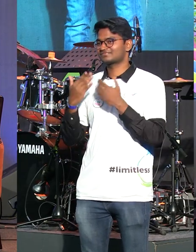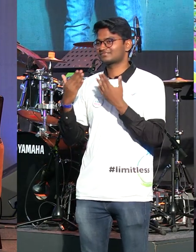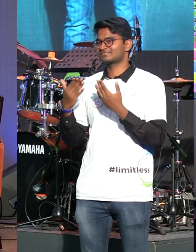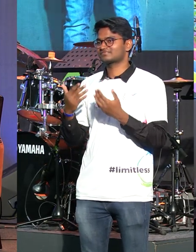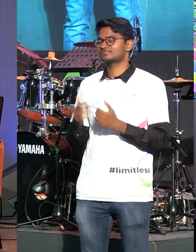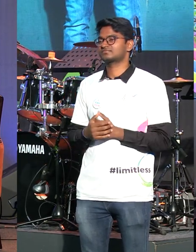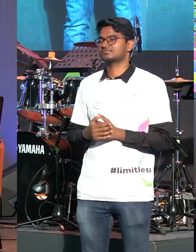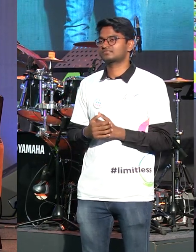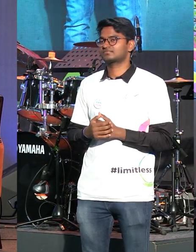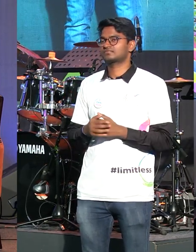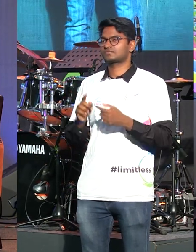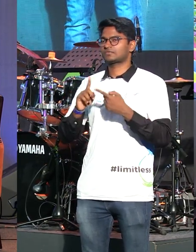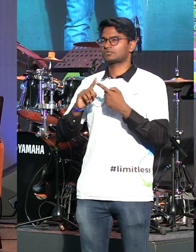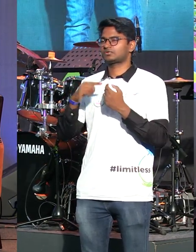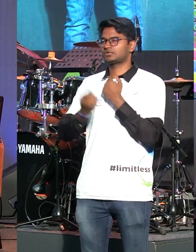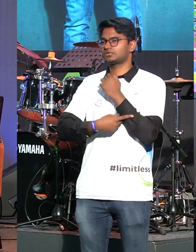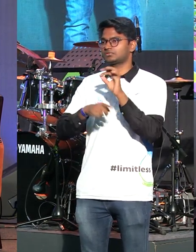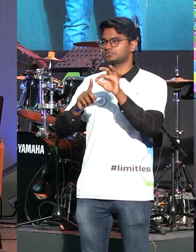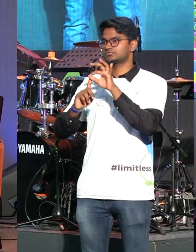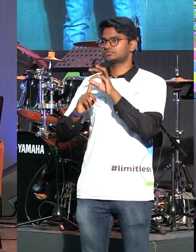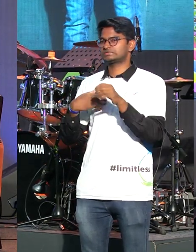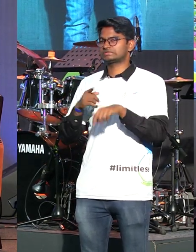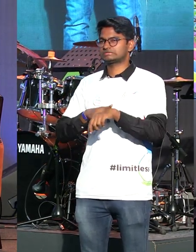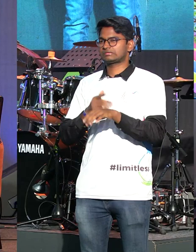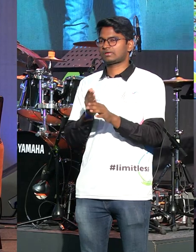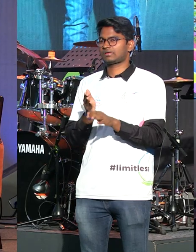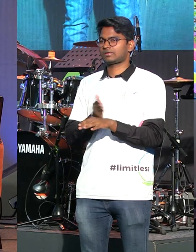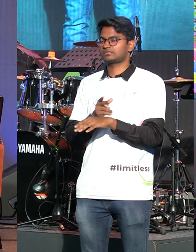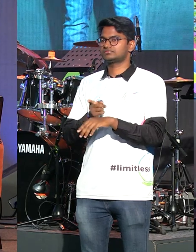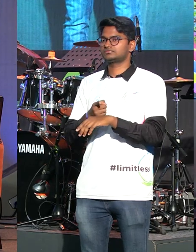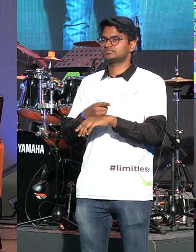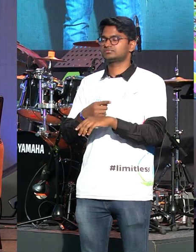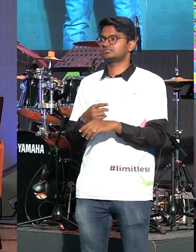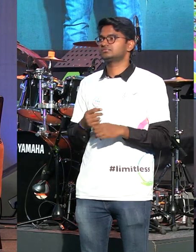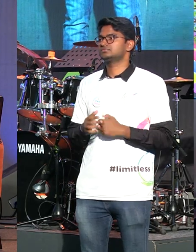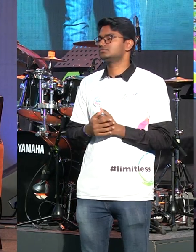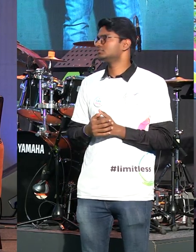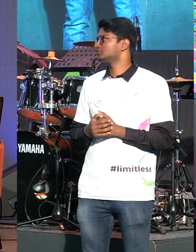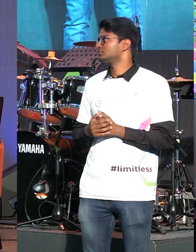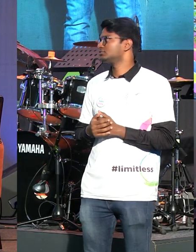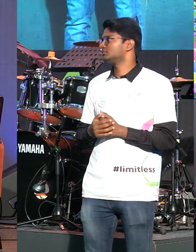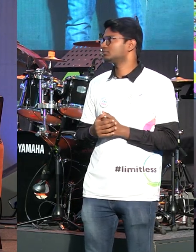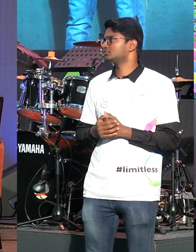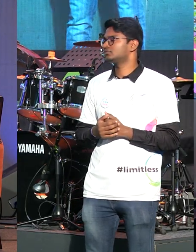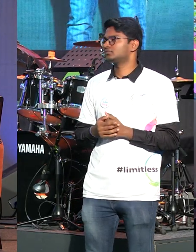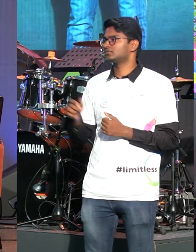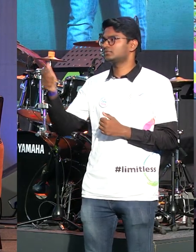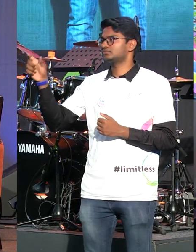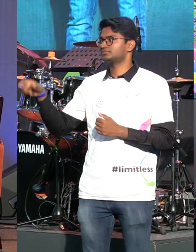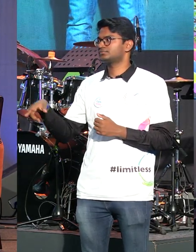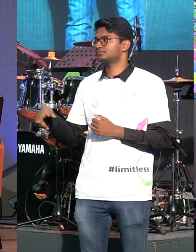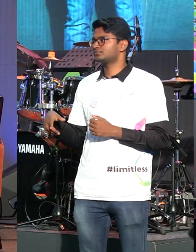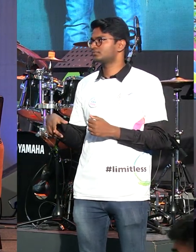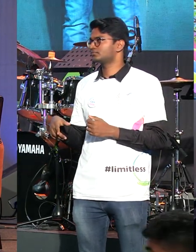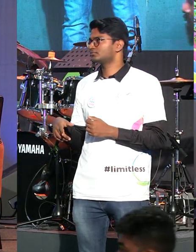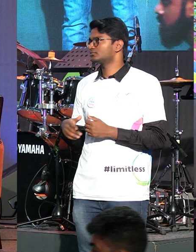Thank you. We'll take one last question. We're running out of time. I'll take on the gentleman on the right side. Yeah. Very